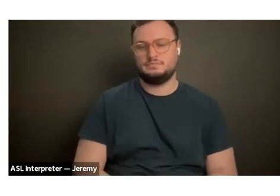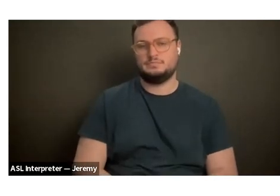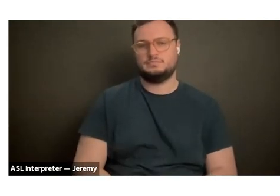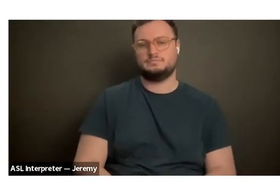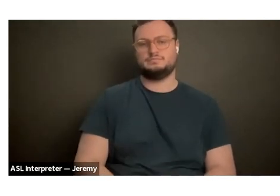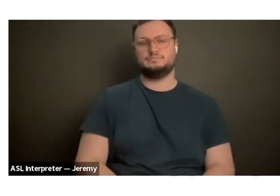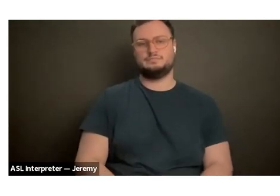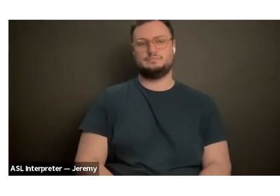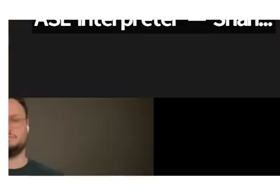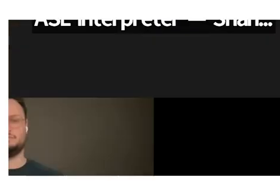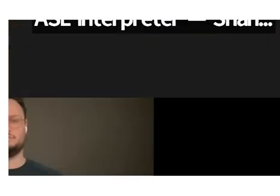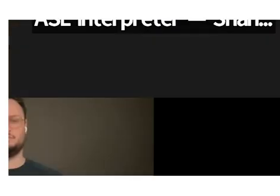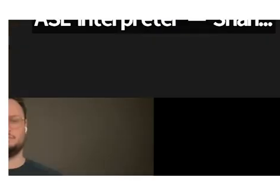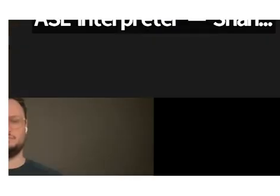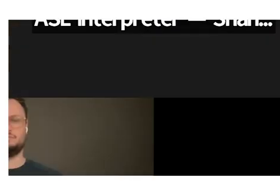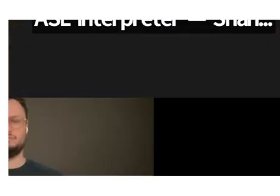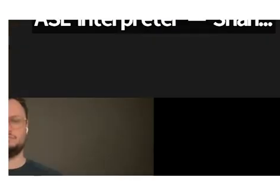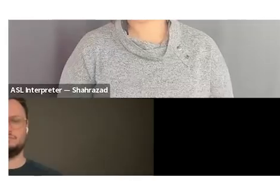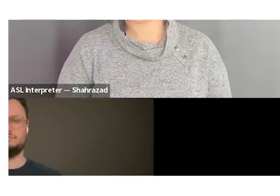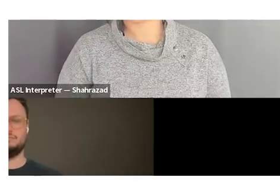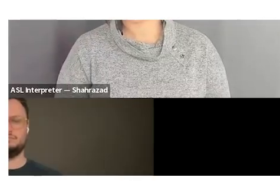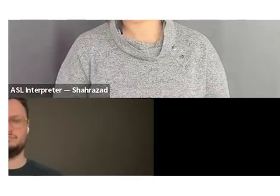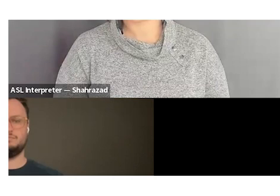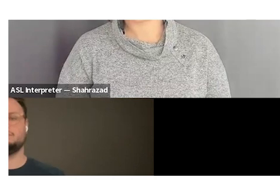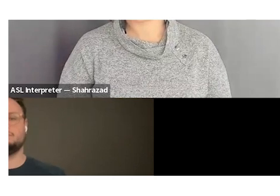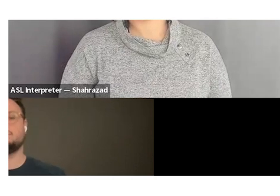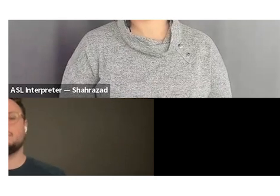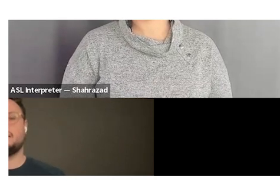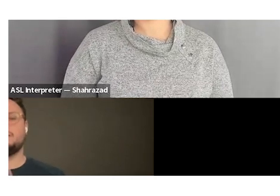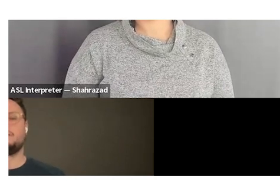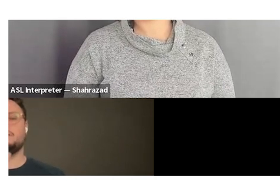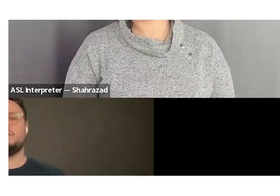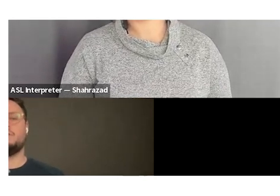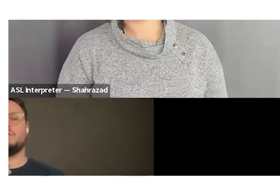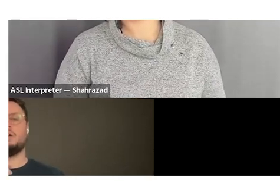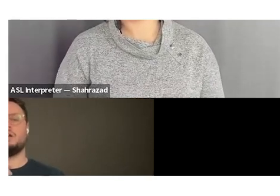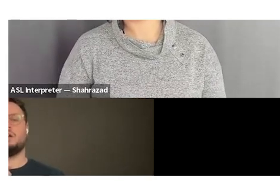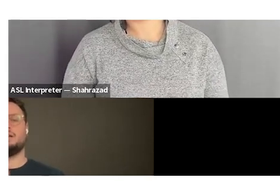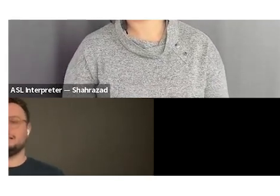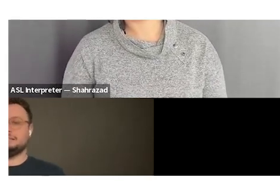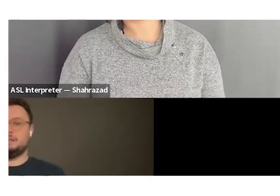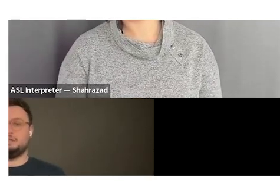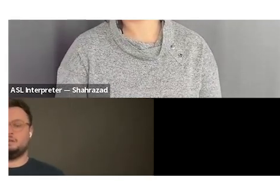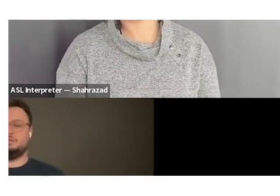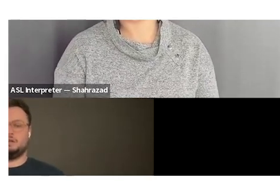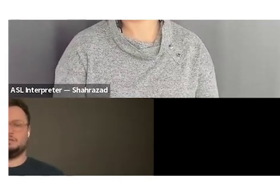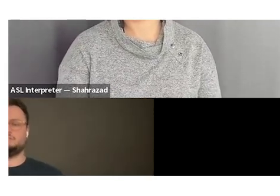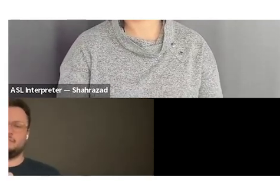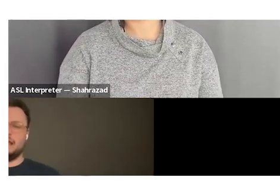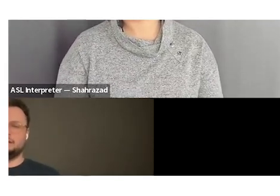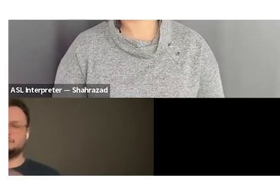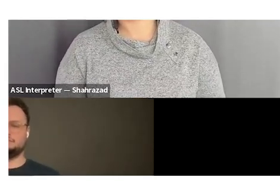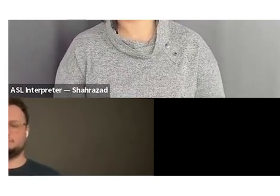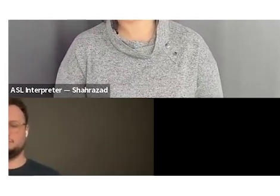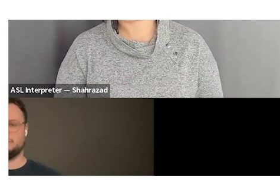Yeah, and I'm just going to take a breath for it. I think that's really important to lean into that. I'm just going to stop for a second while the